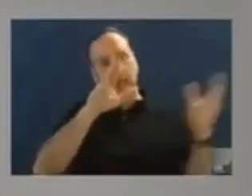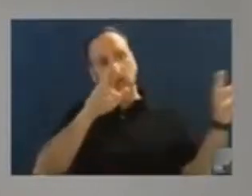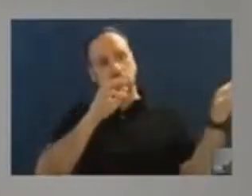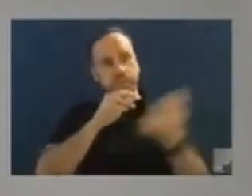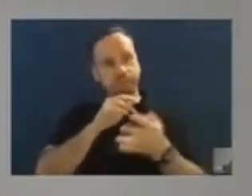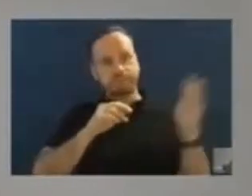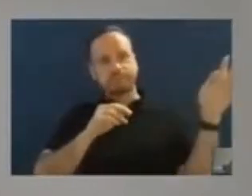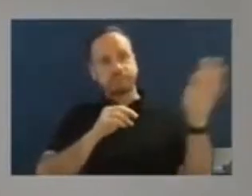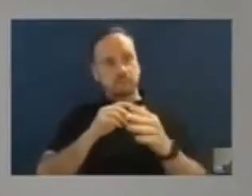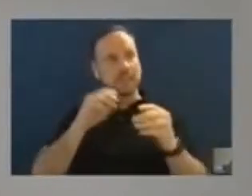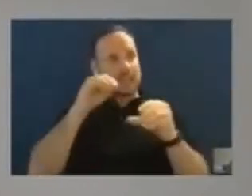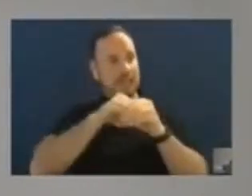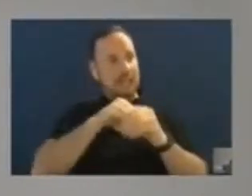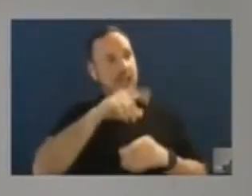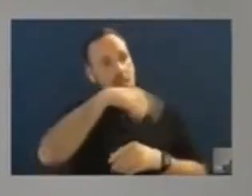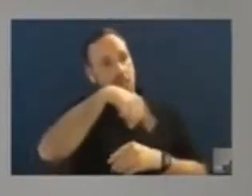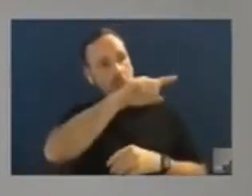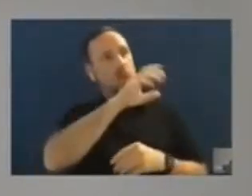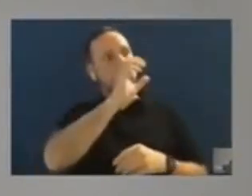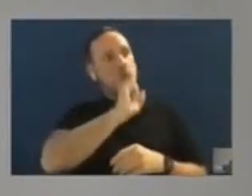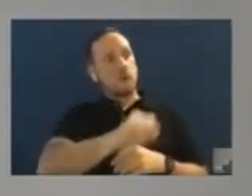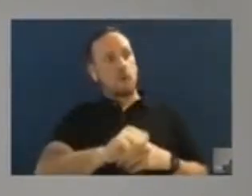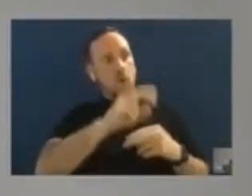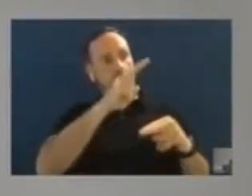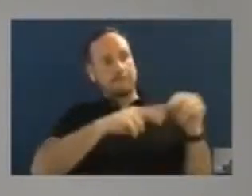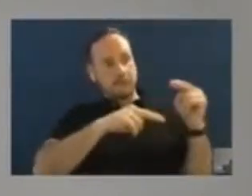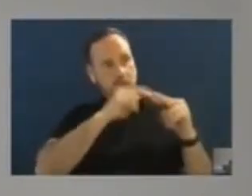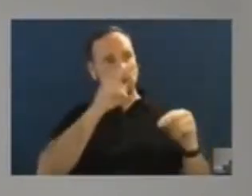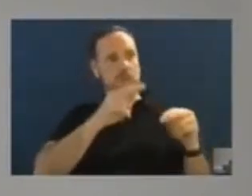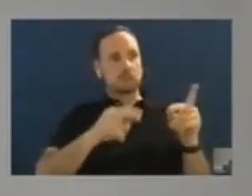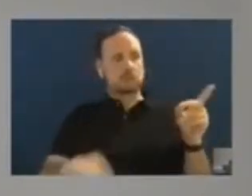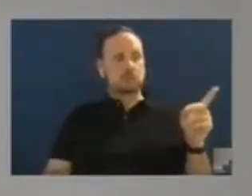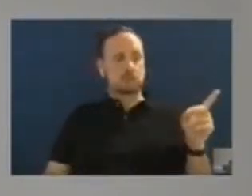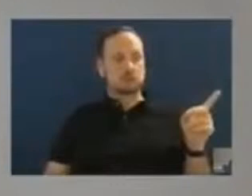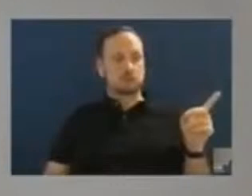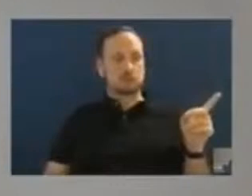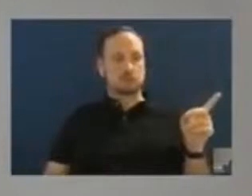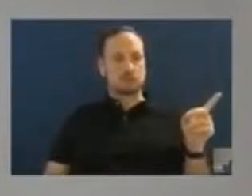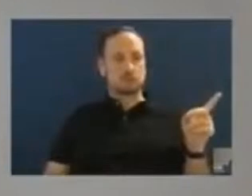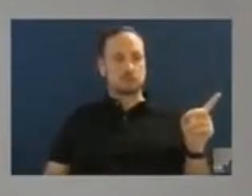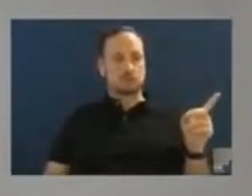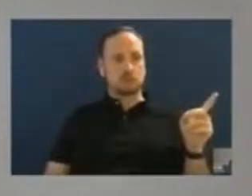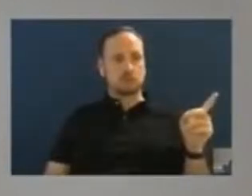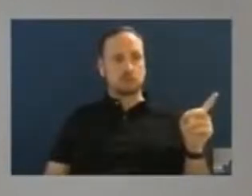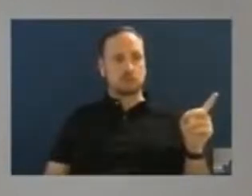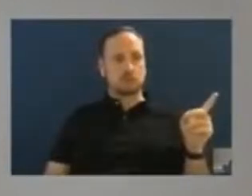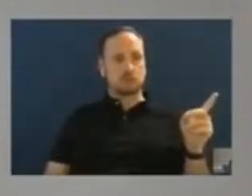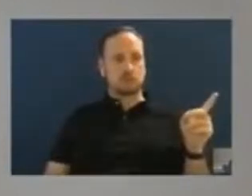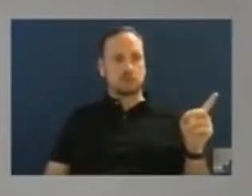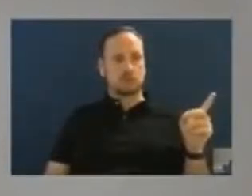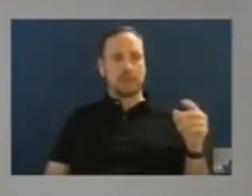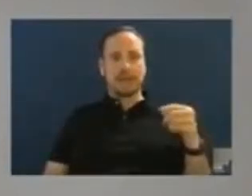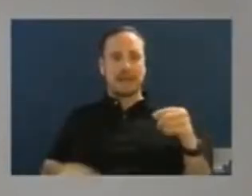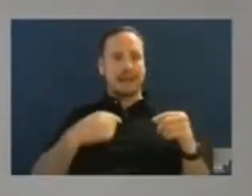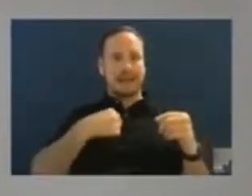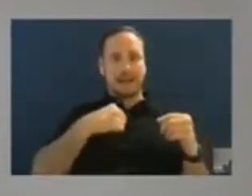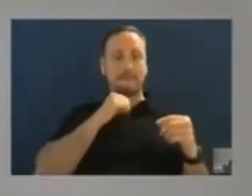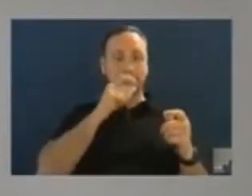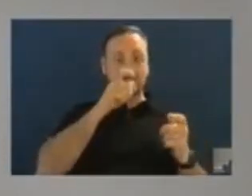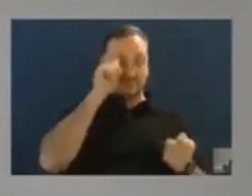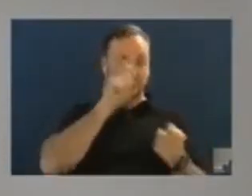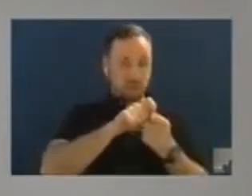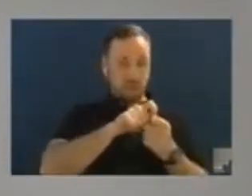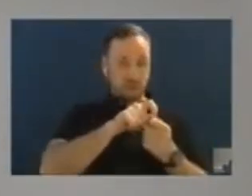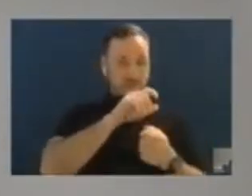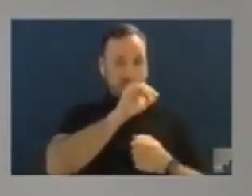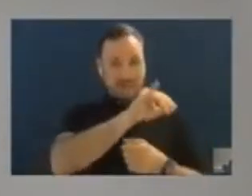capacity with the original designed system. I'm not certain that it was effective. I don't